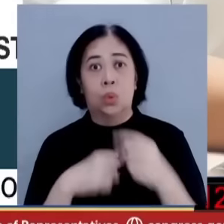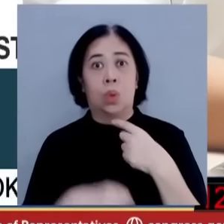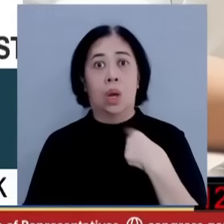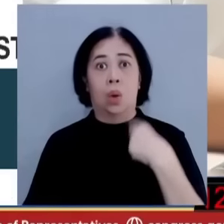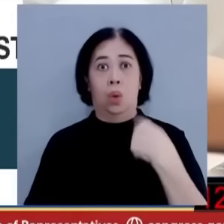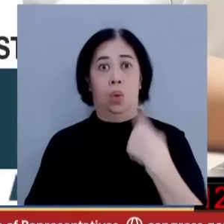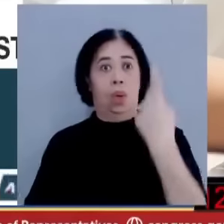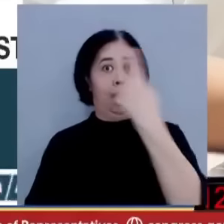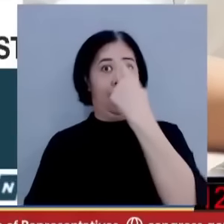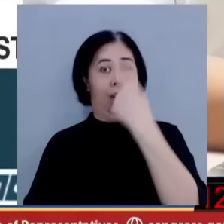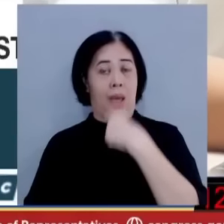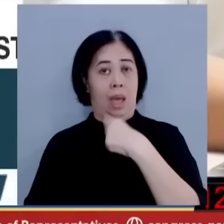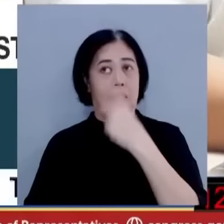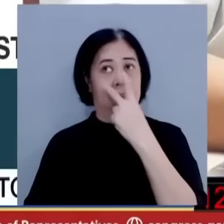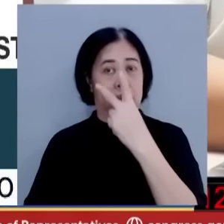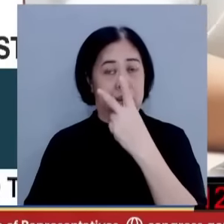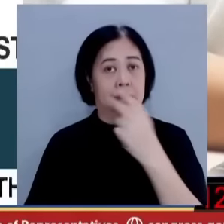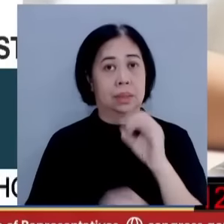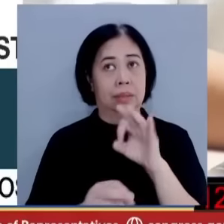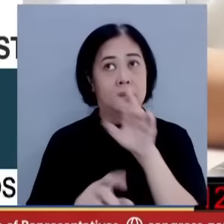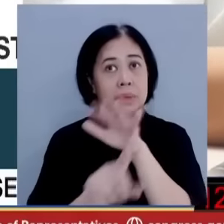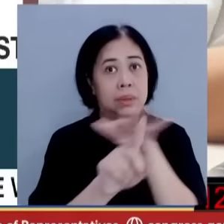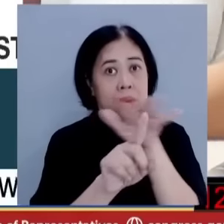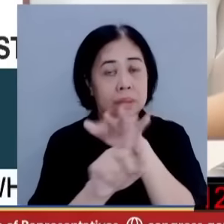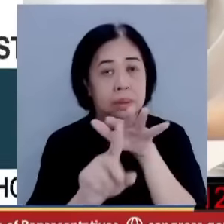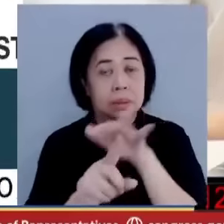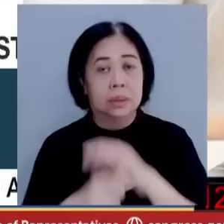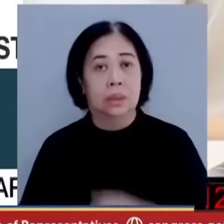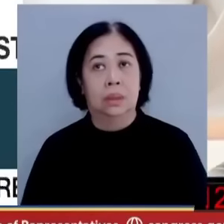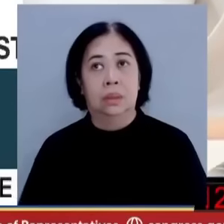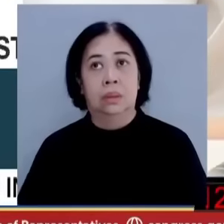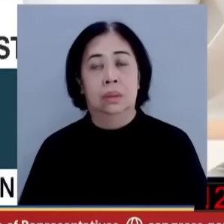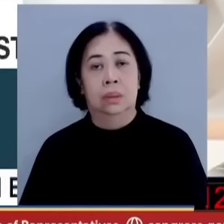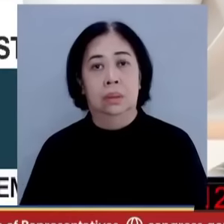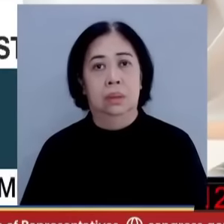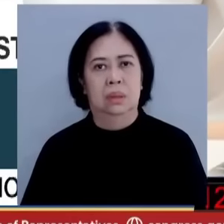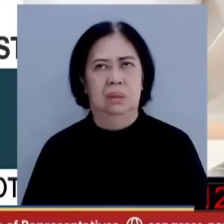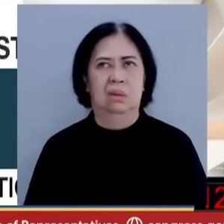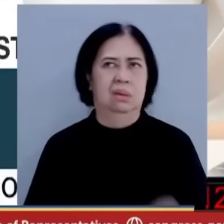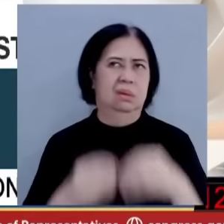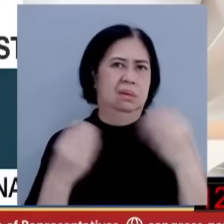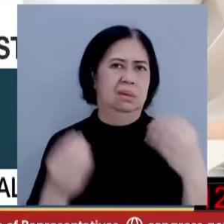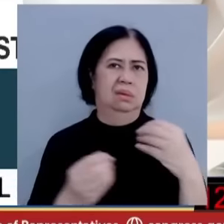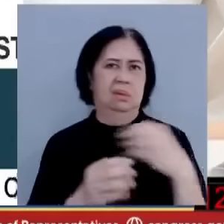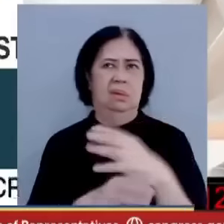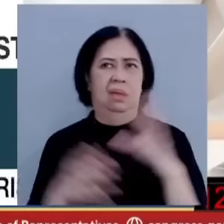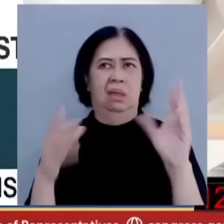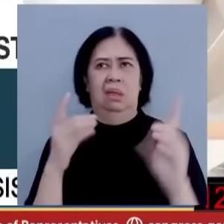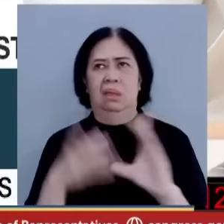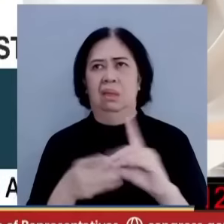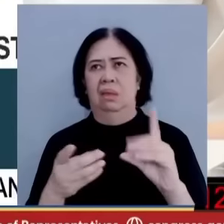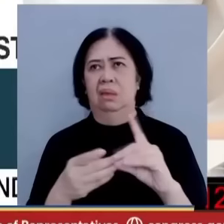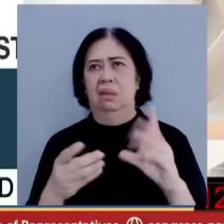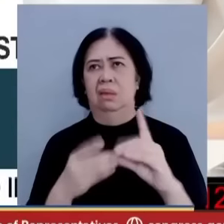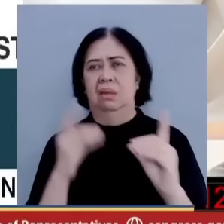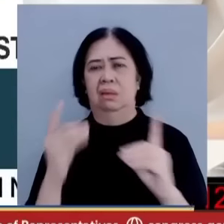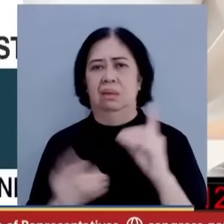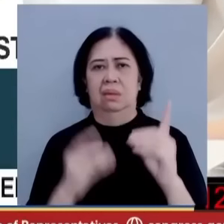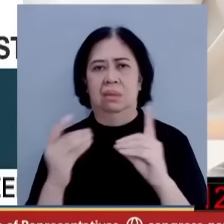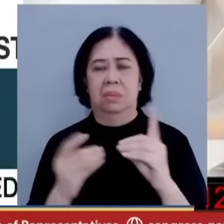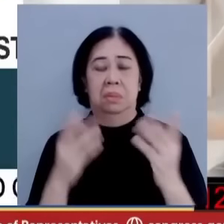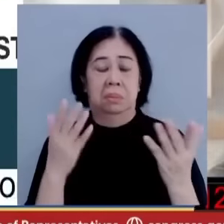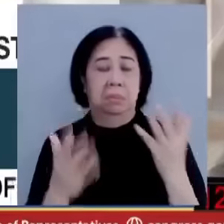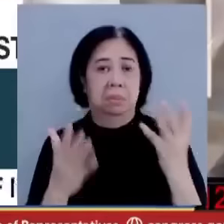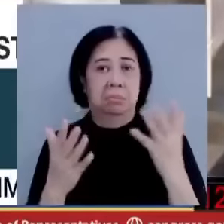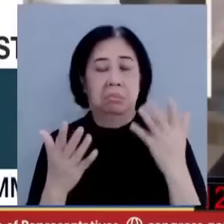kung lalalim, kung nakikita natin na walang pupuntahan itong sarsuela na ito, baka sakali ultimately, Casey,